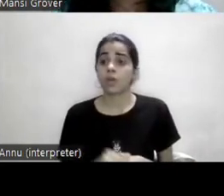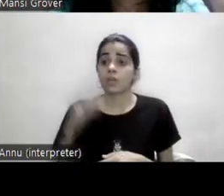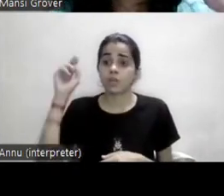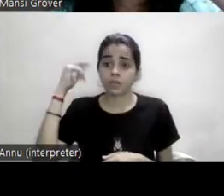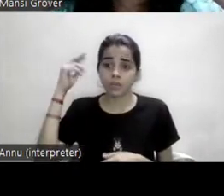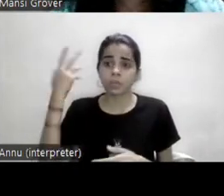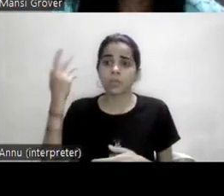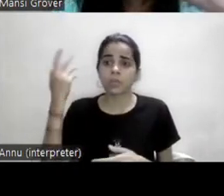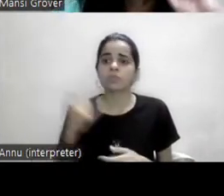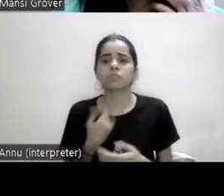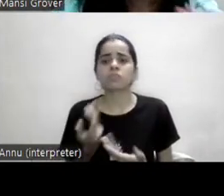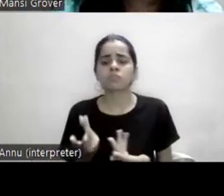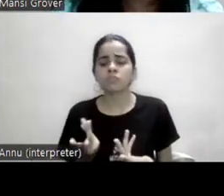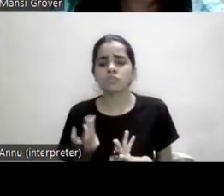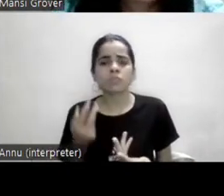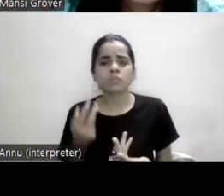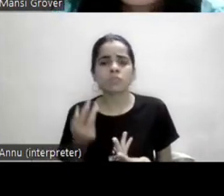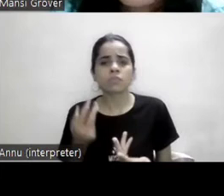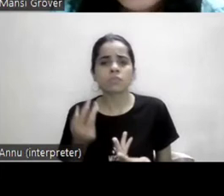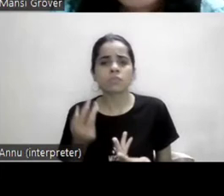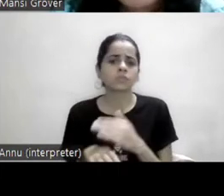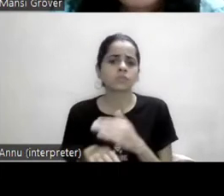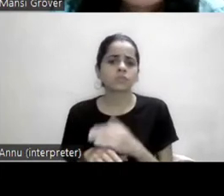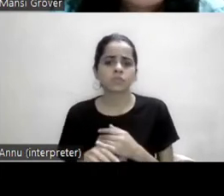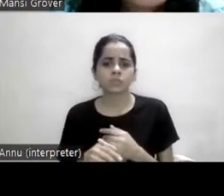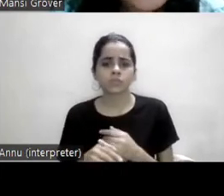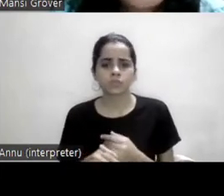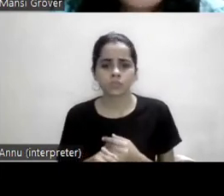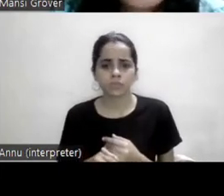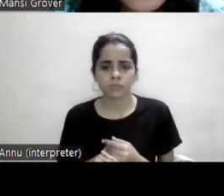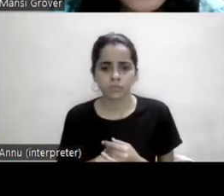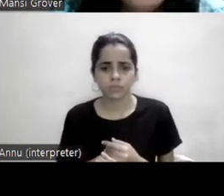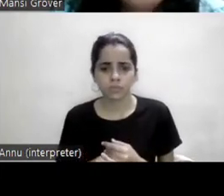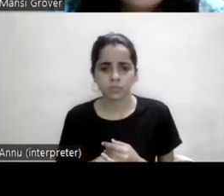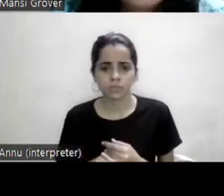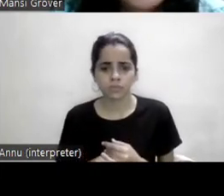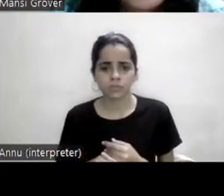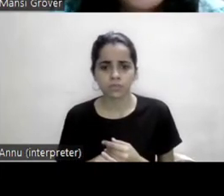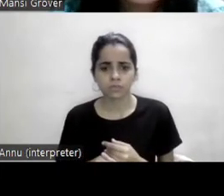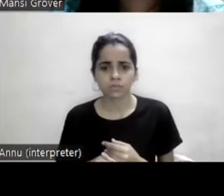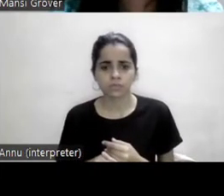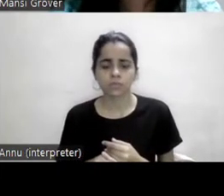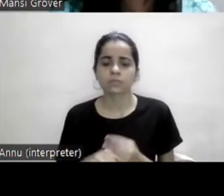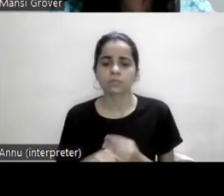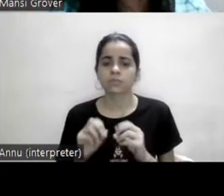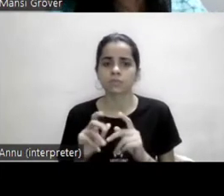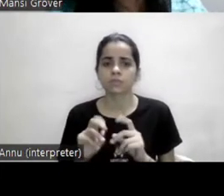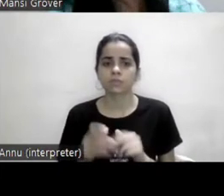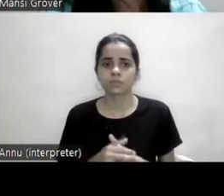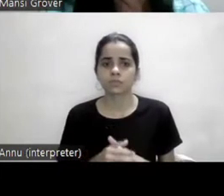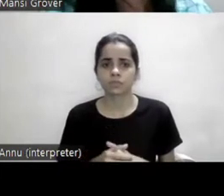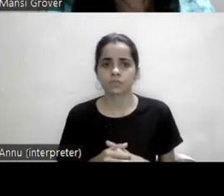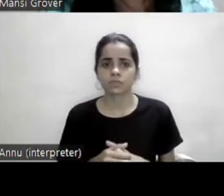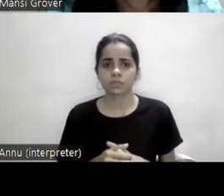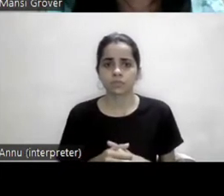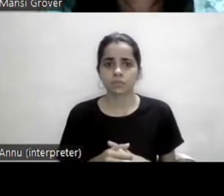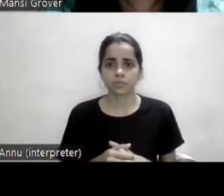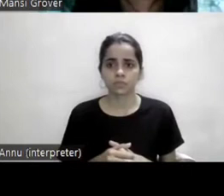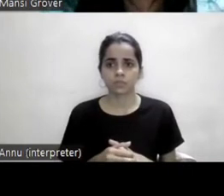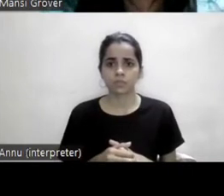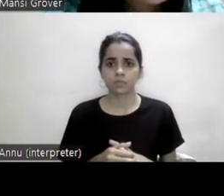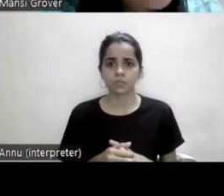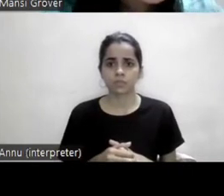idea of, just let me go to another slide here. Yeah, this is called refrigerator